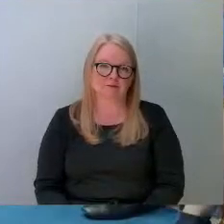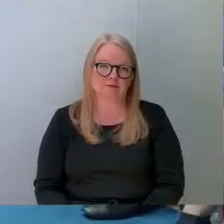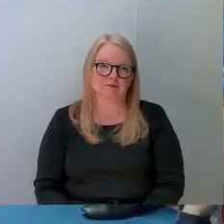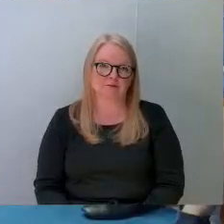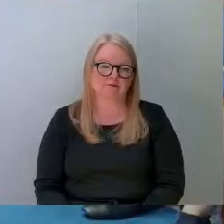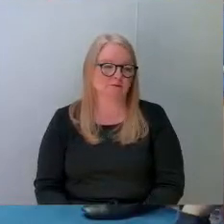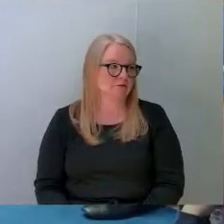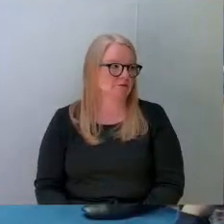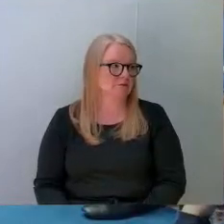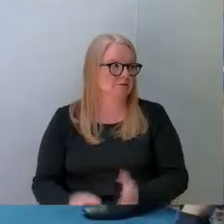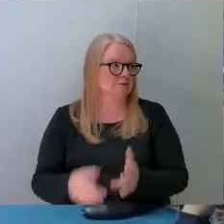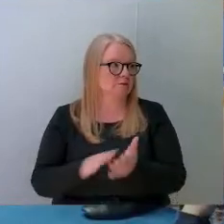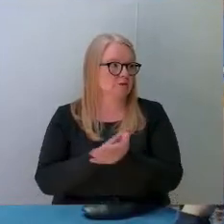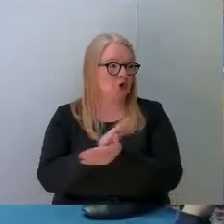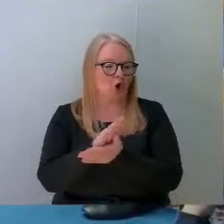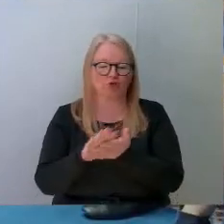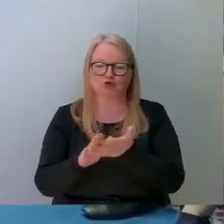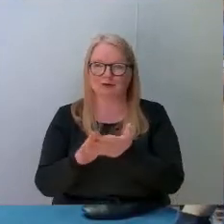Henri Greenbaum.